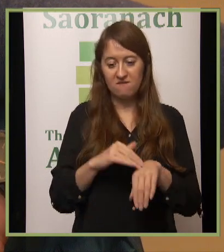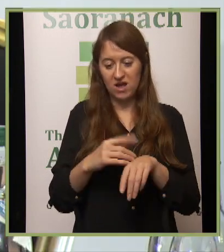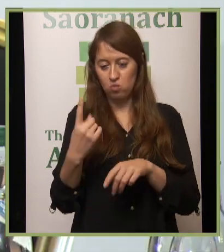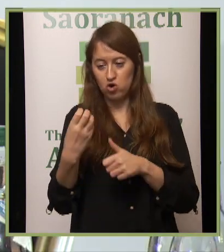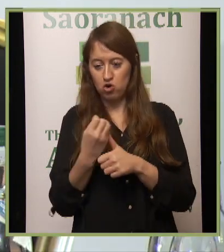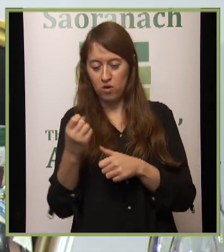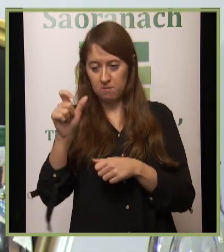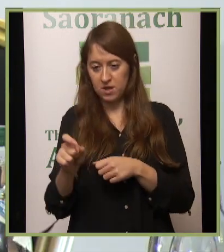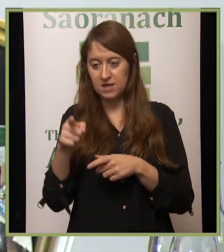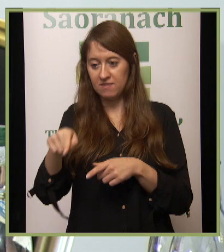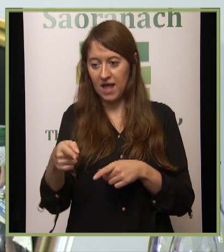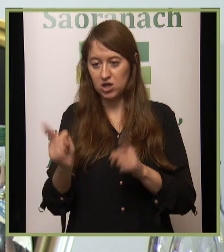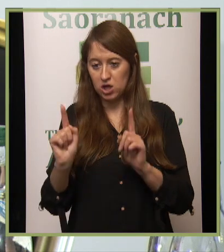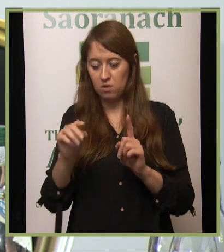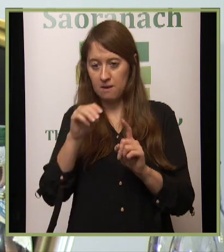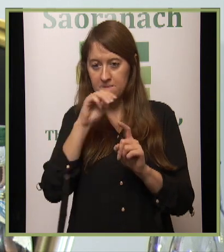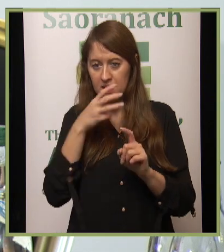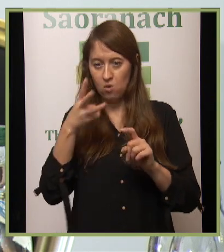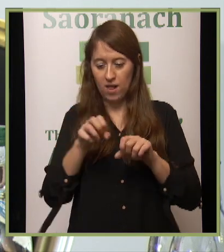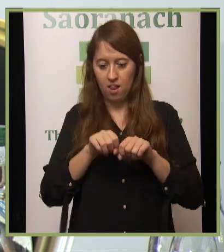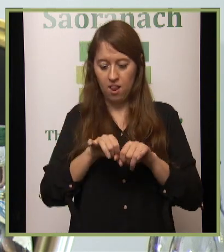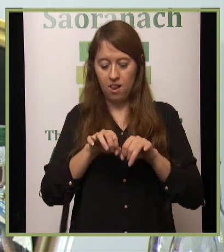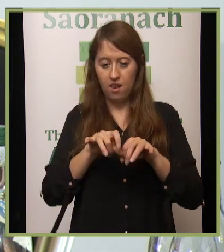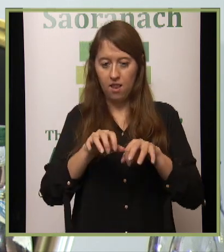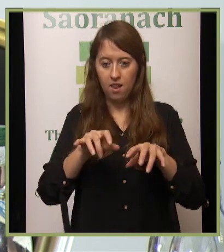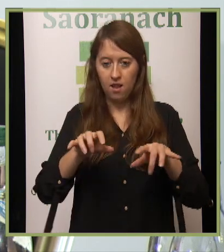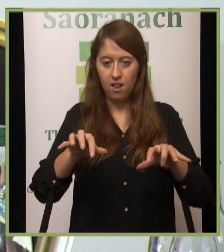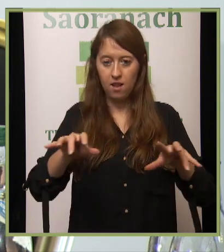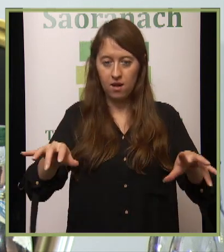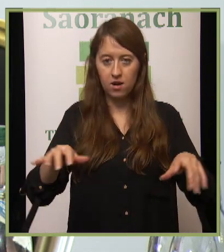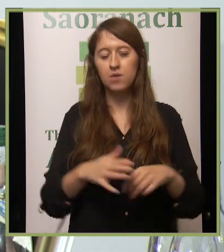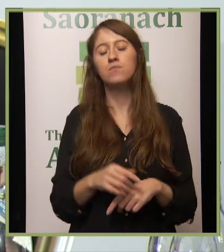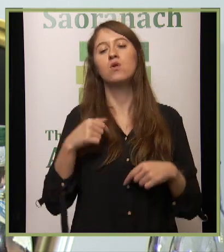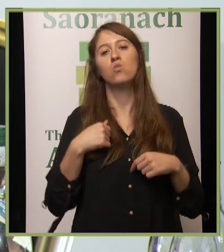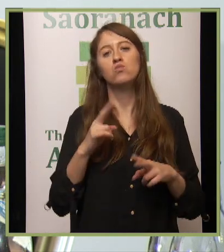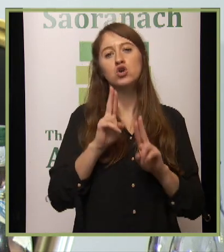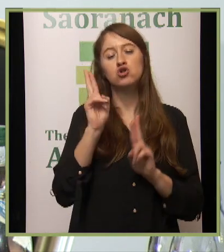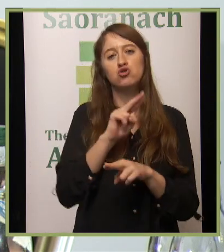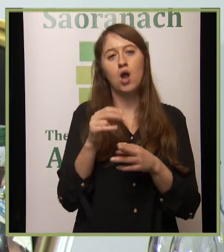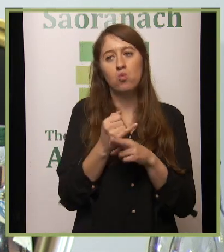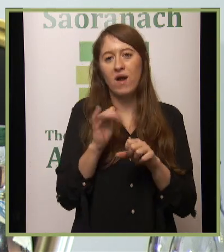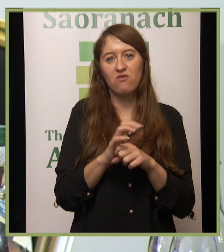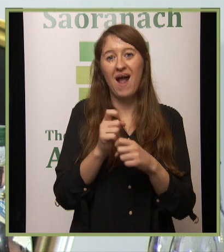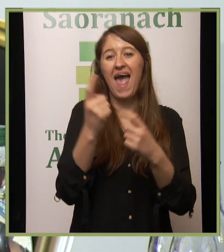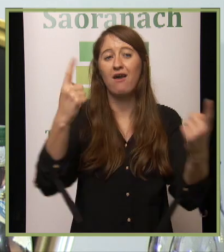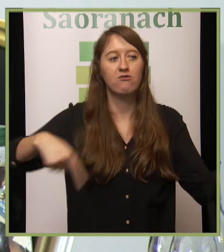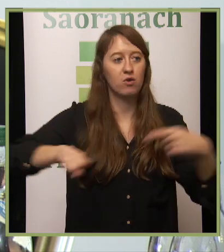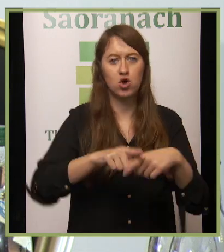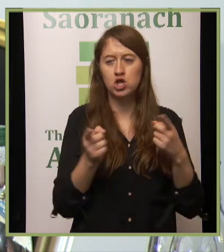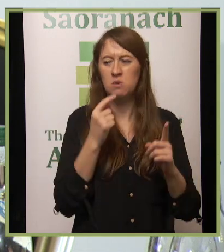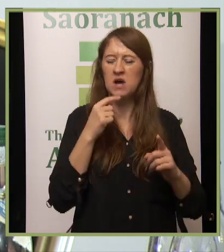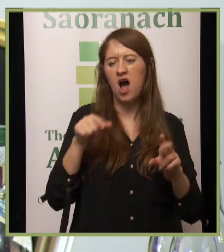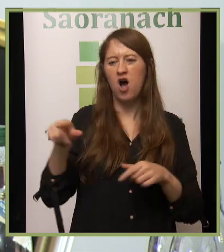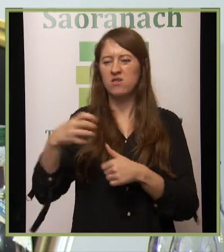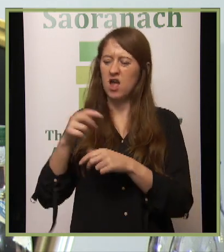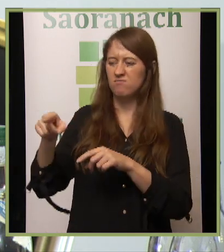That's social change. And so when we're waiting for everybody to do something, we have to start it. We can all make a difference, but